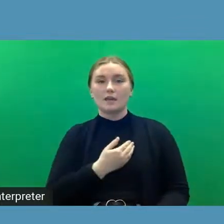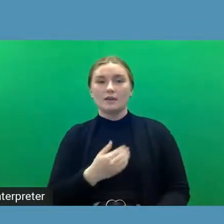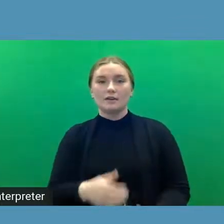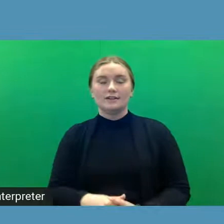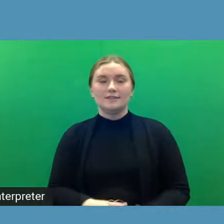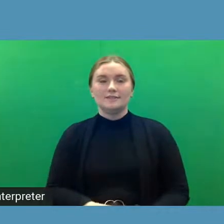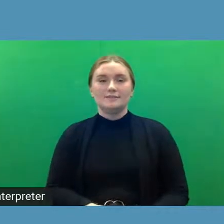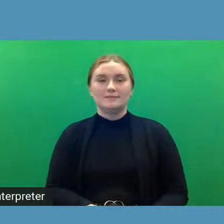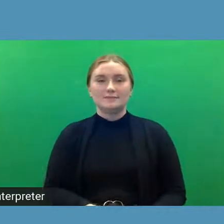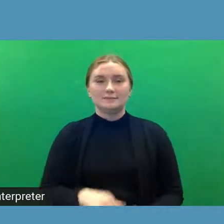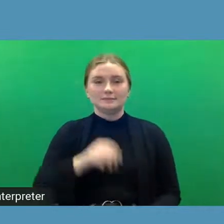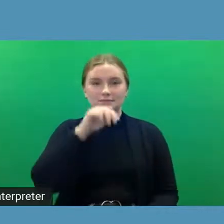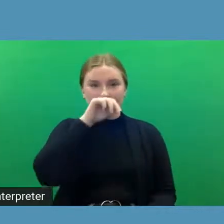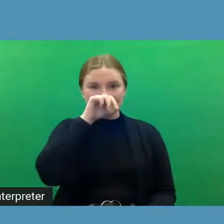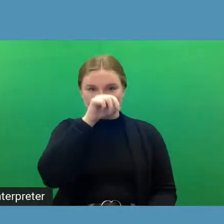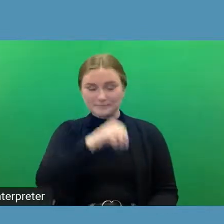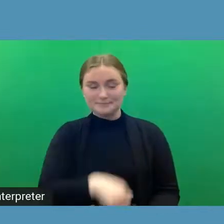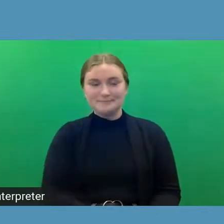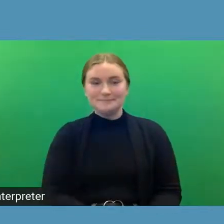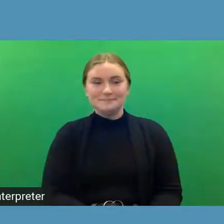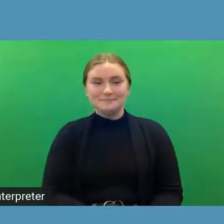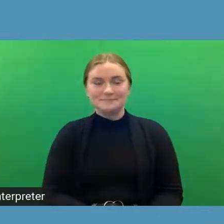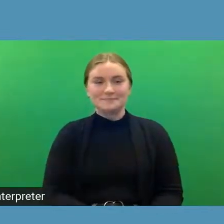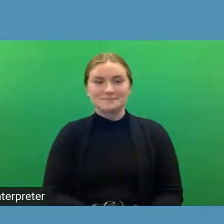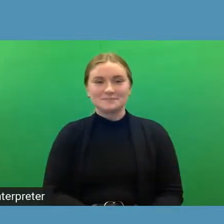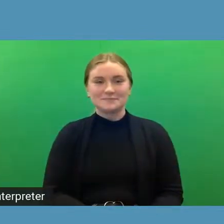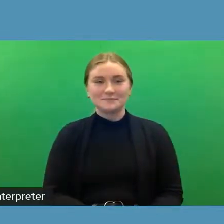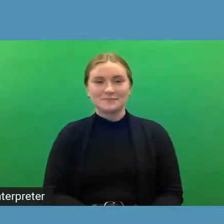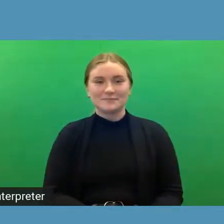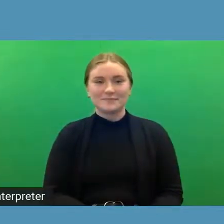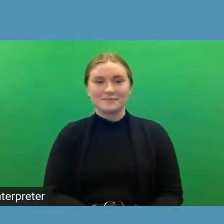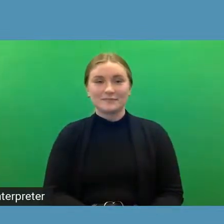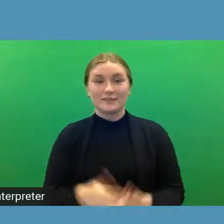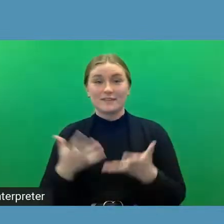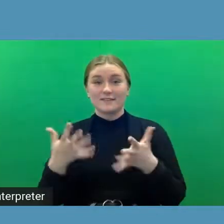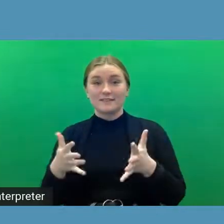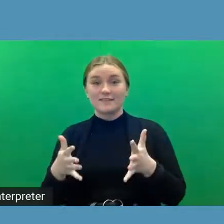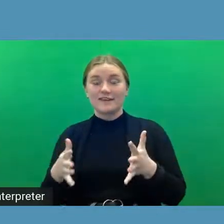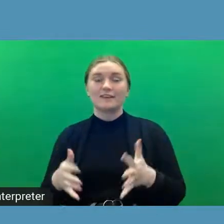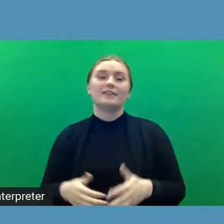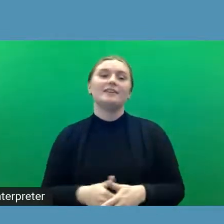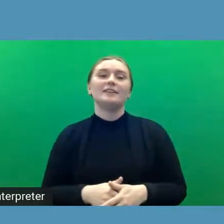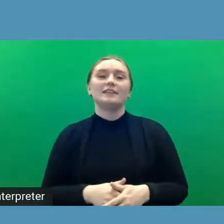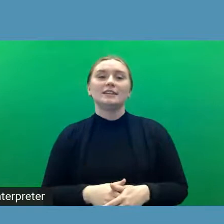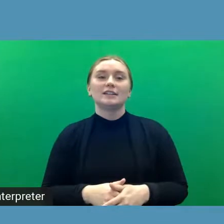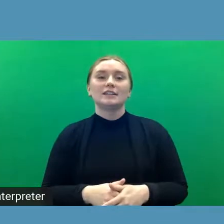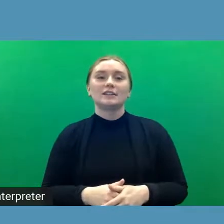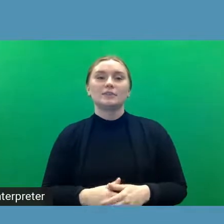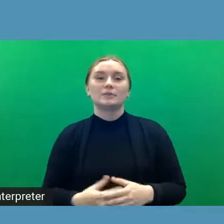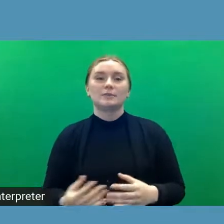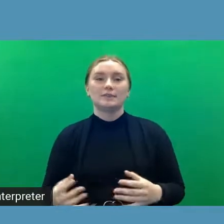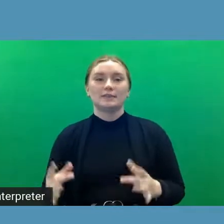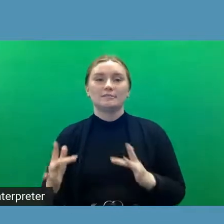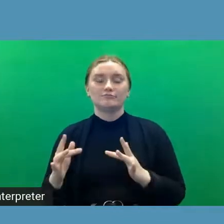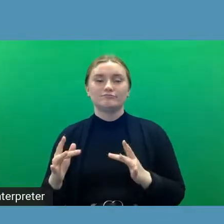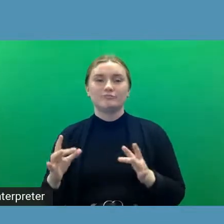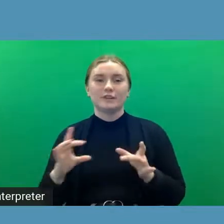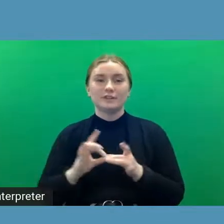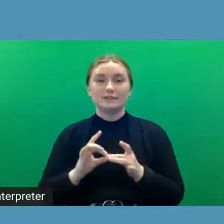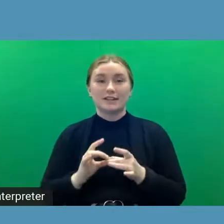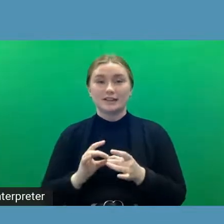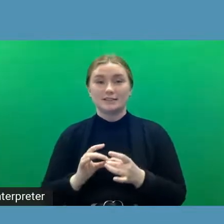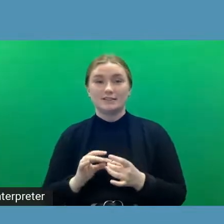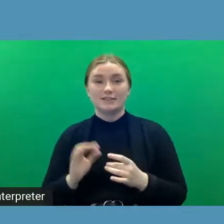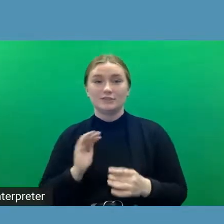technology fellows will get back to you. Finally, to stay connected with us, and be aware of future programs, please follow us